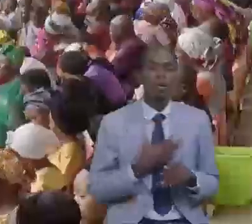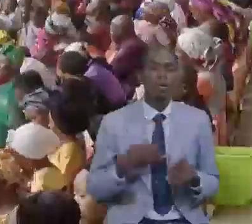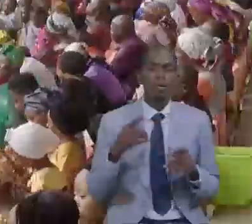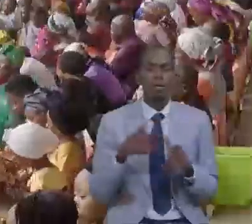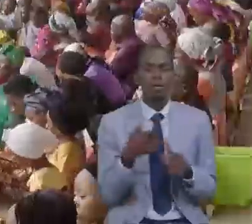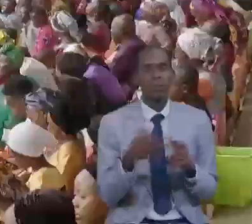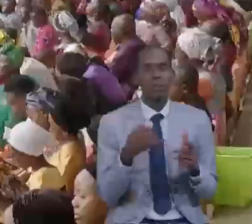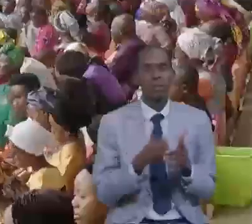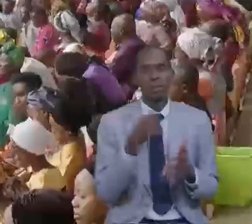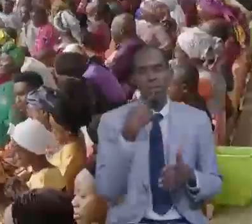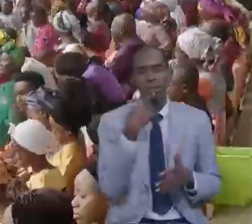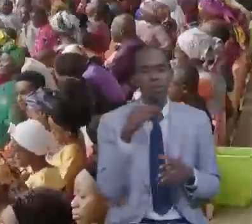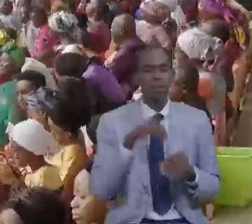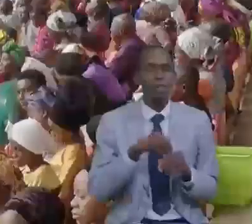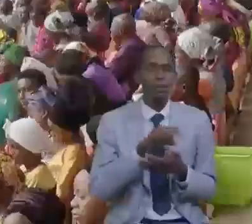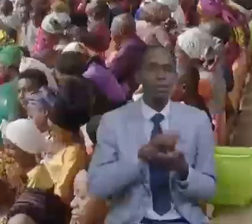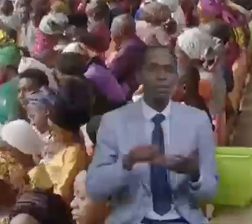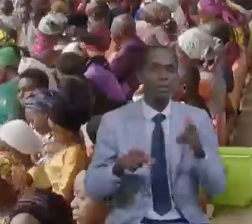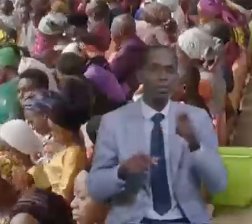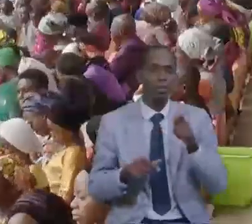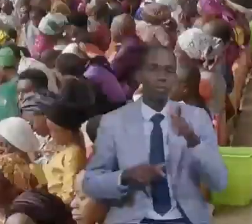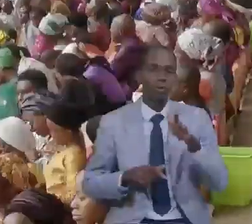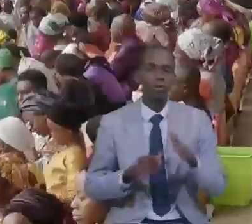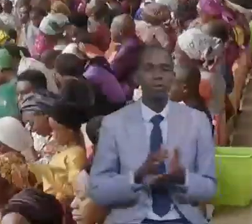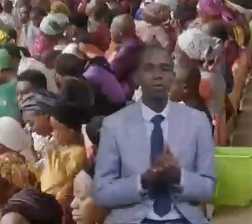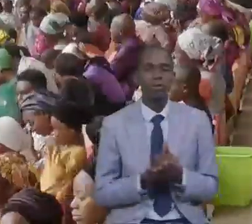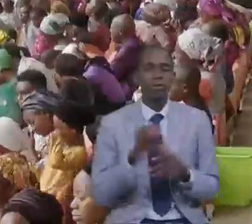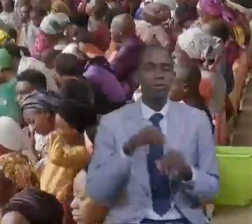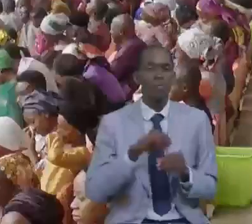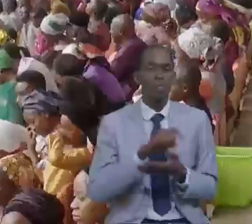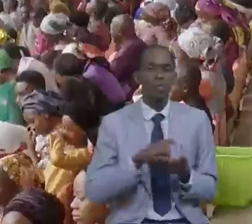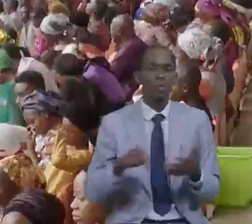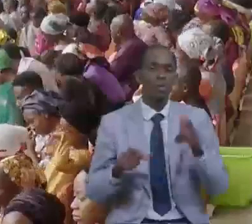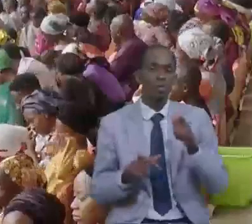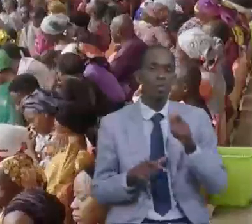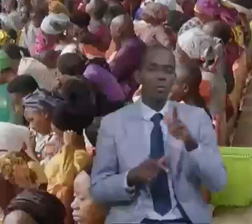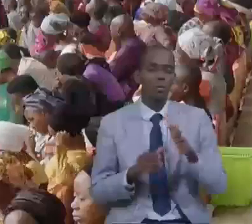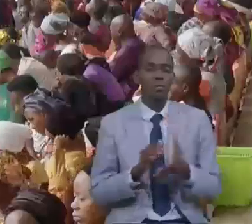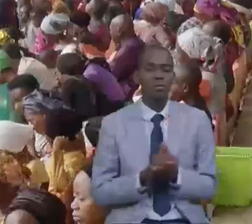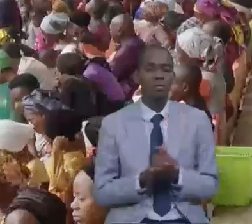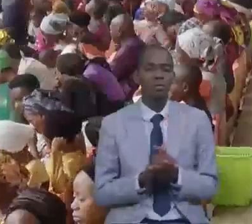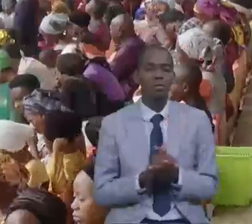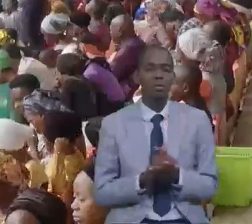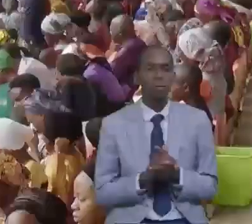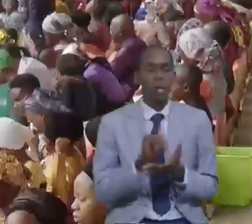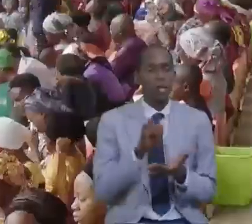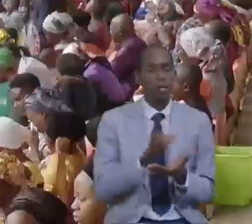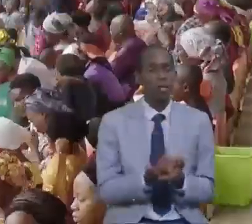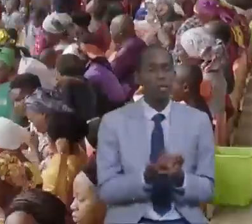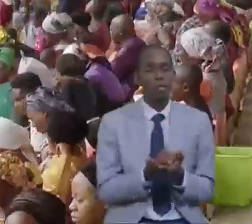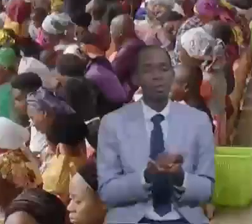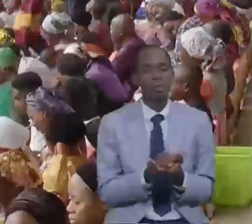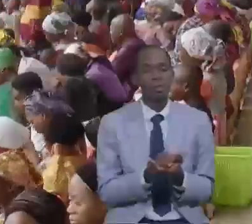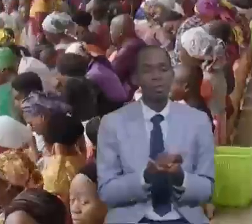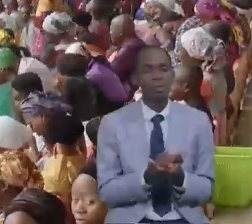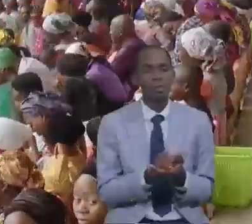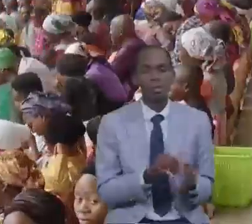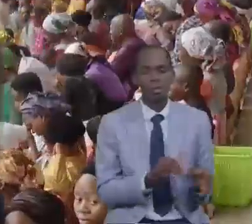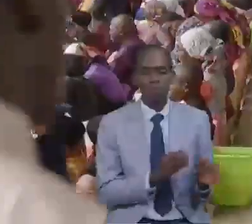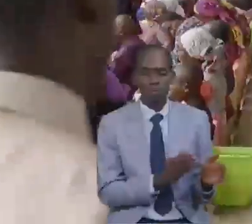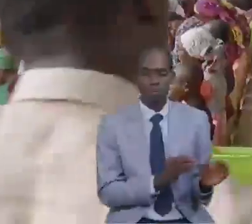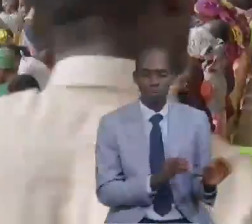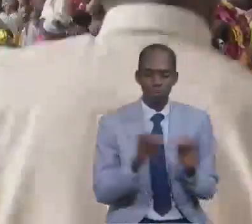wherefore, putting away lying, speak every man the truth with